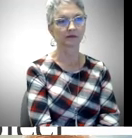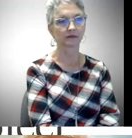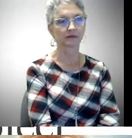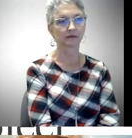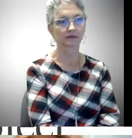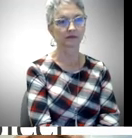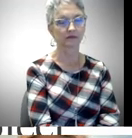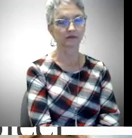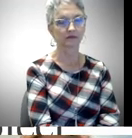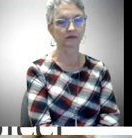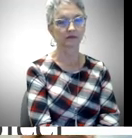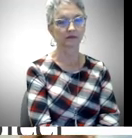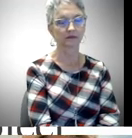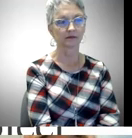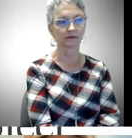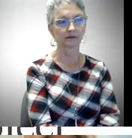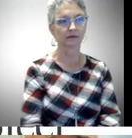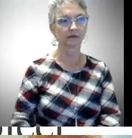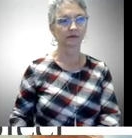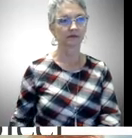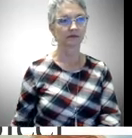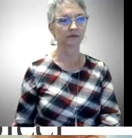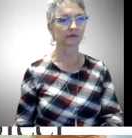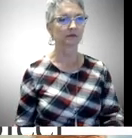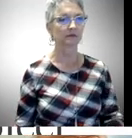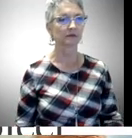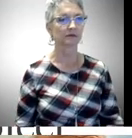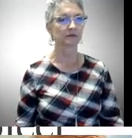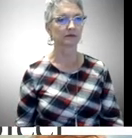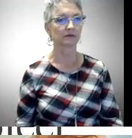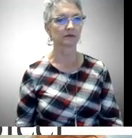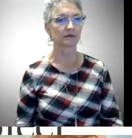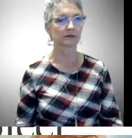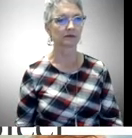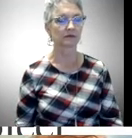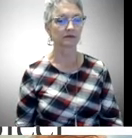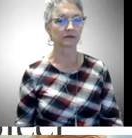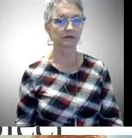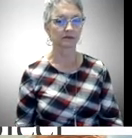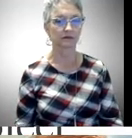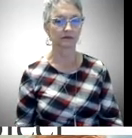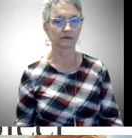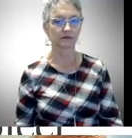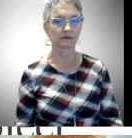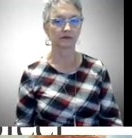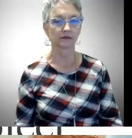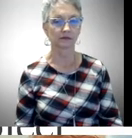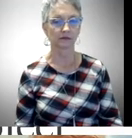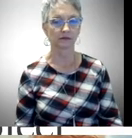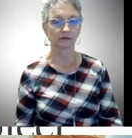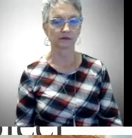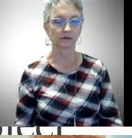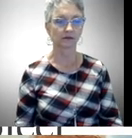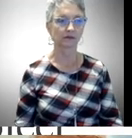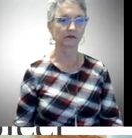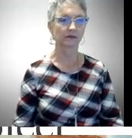what happened legislatively that really helped when we were trying to get the legislation passed to adopt supported decision making,